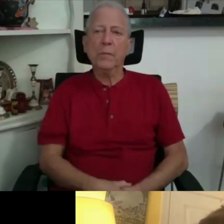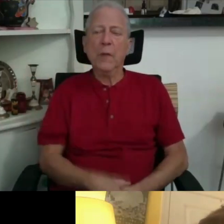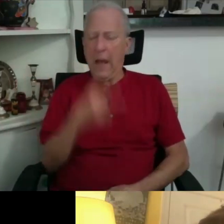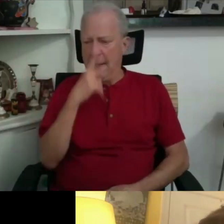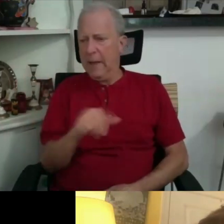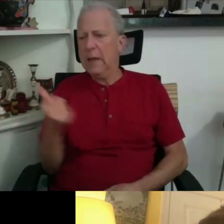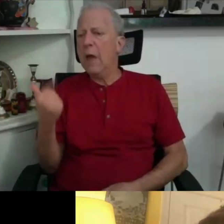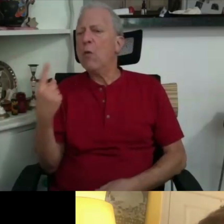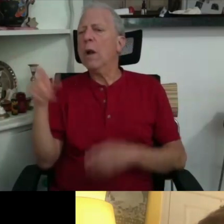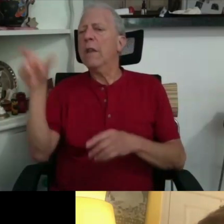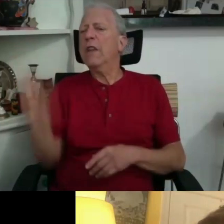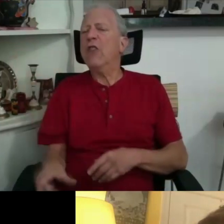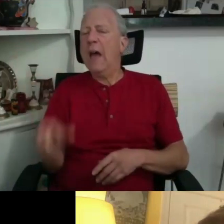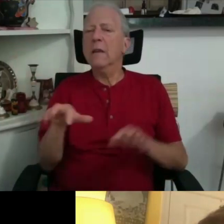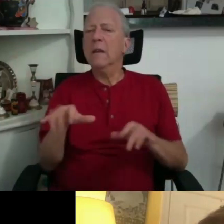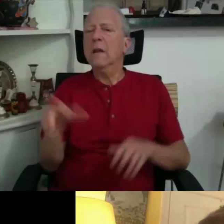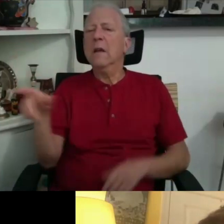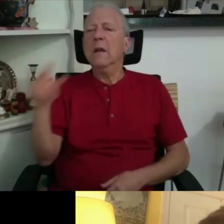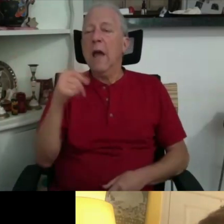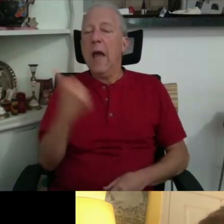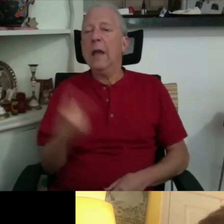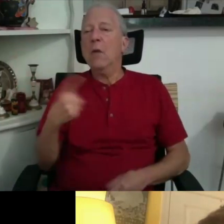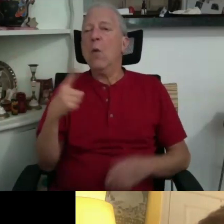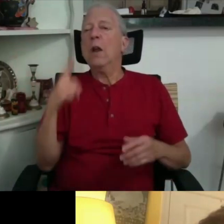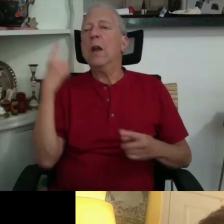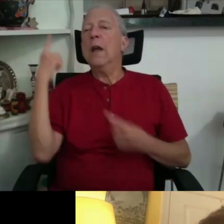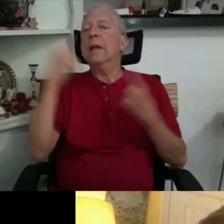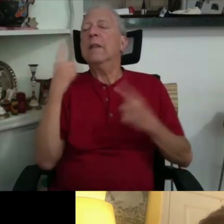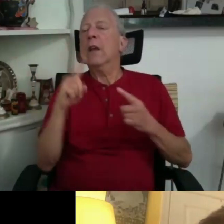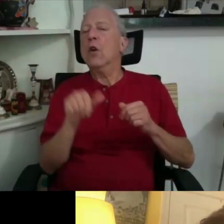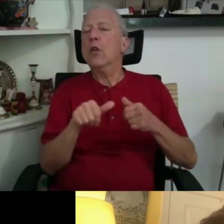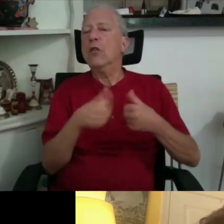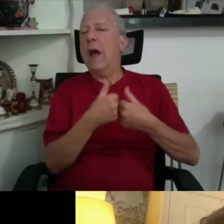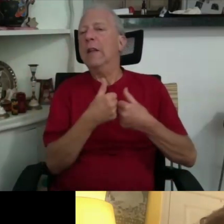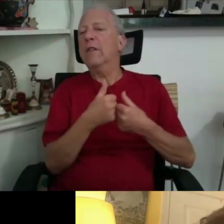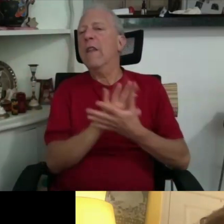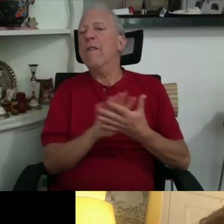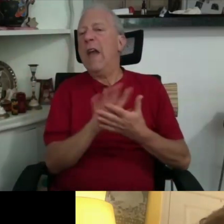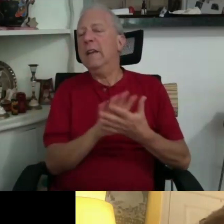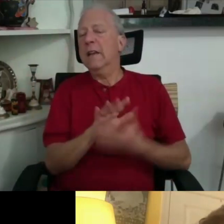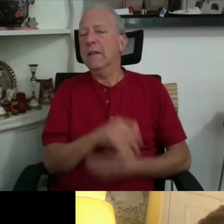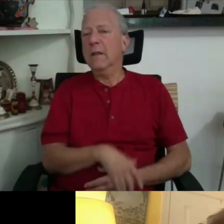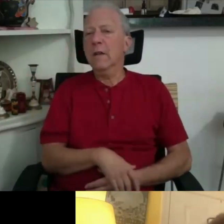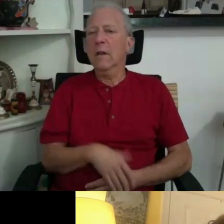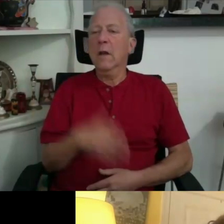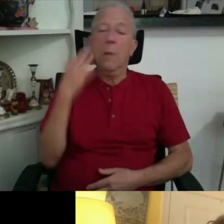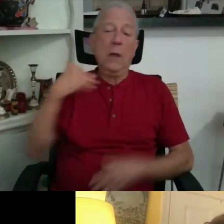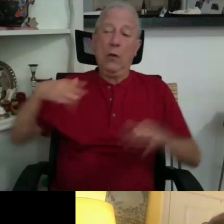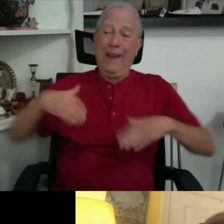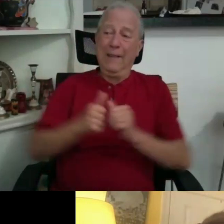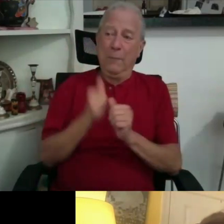chat. Is anyone challenging or considering challenging the vagueness and chillingness of this? Because it hasn't passed